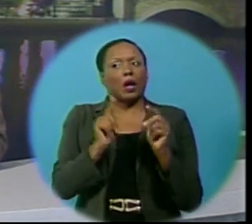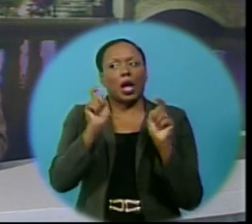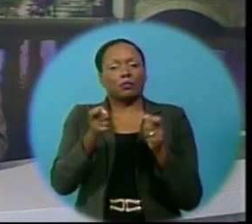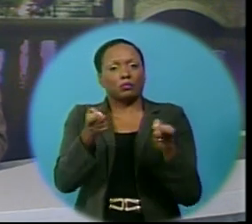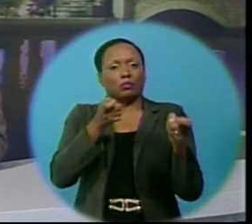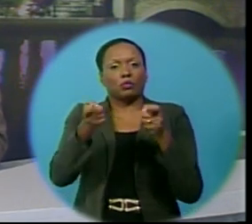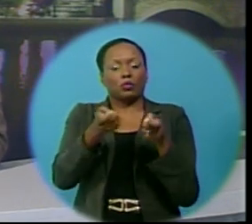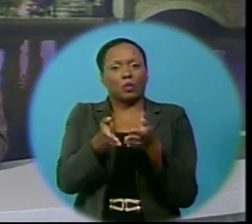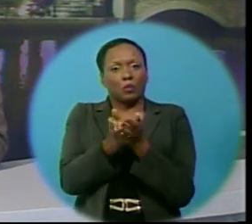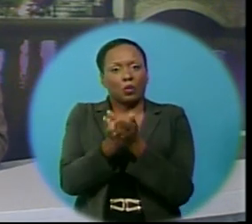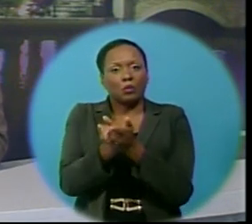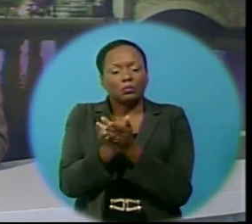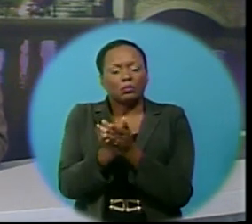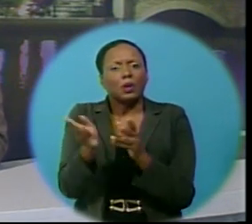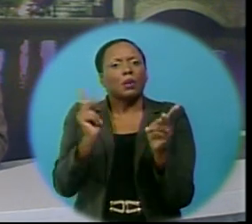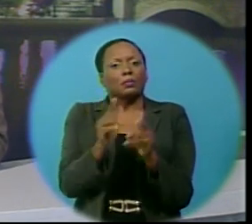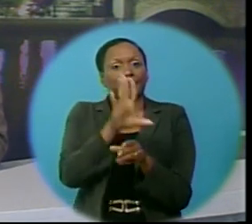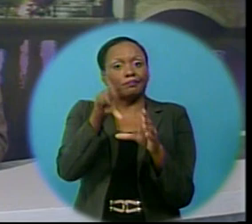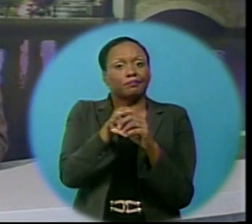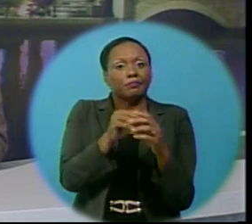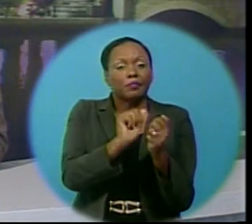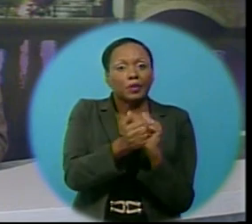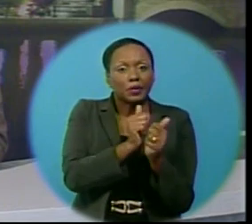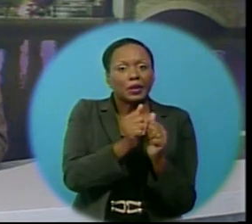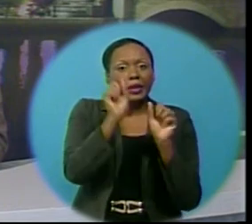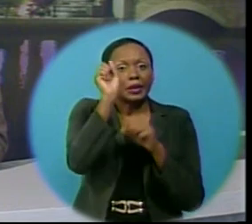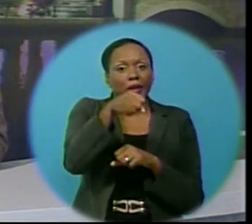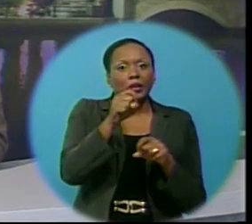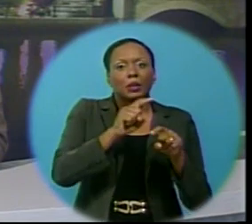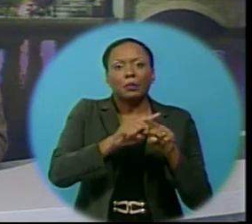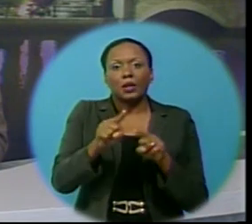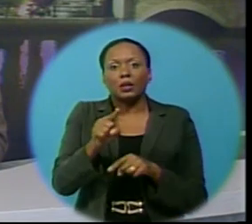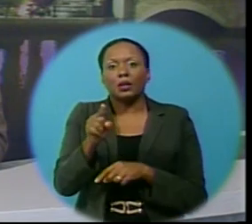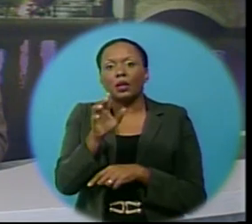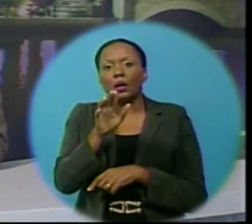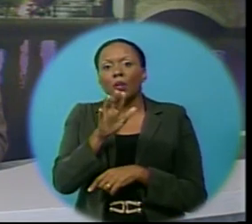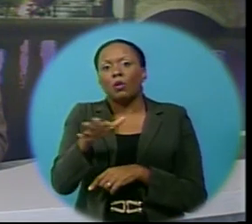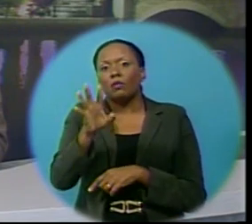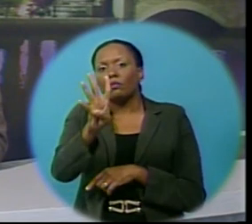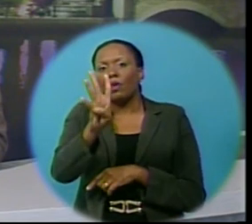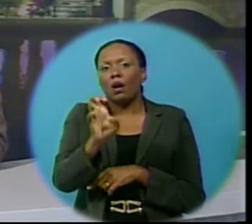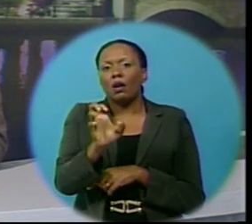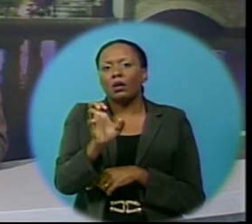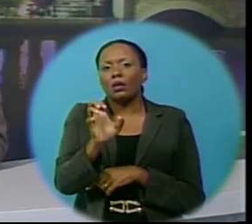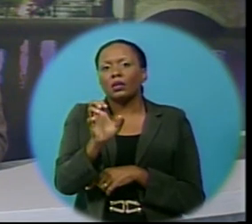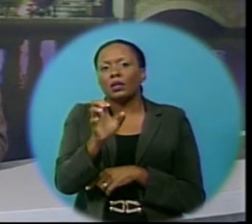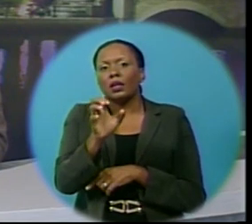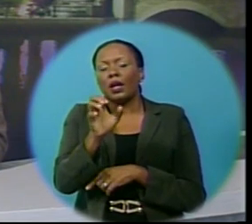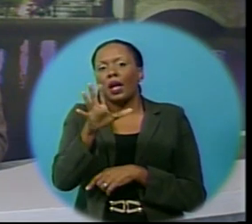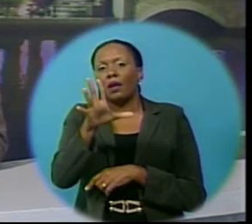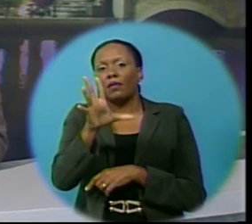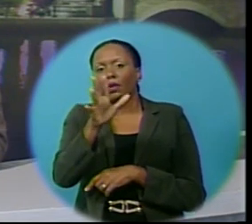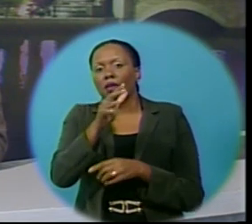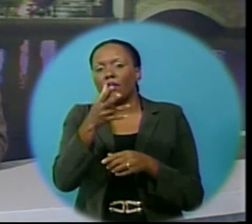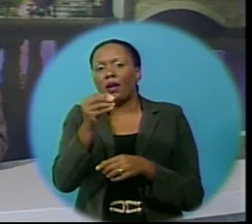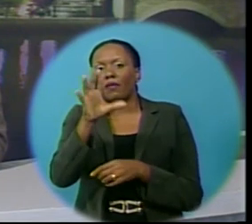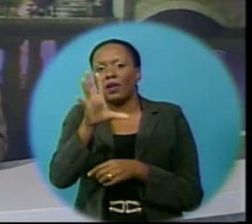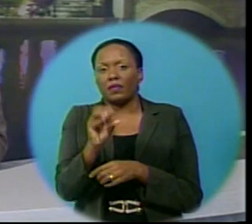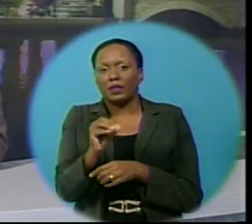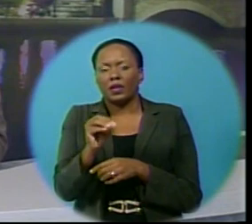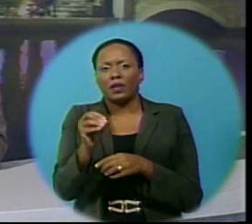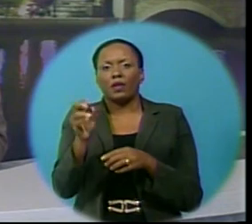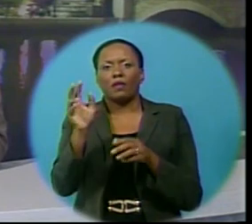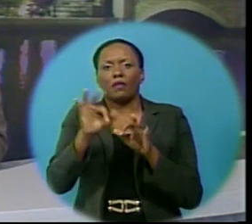says in addition to those in the competition, around 450 to 500 family members and friends will be coming